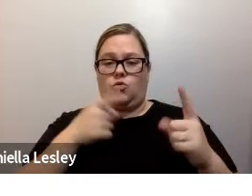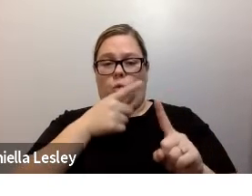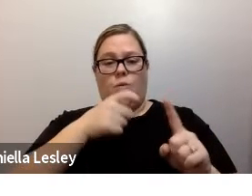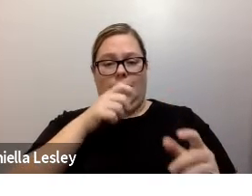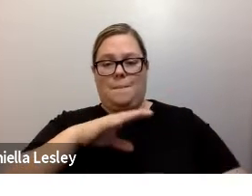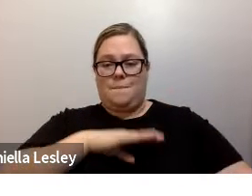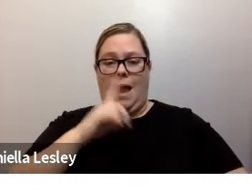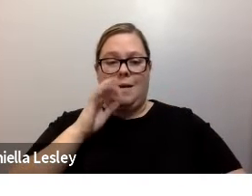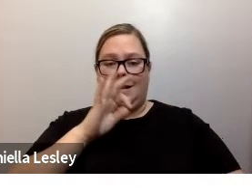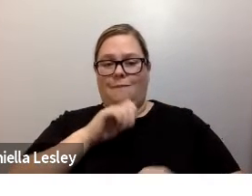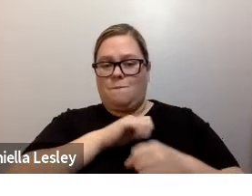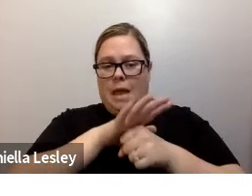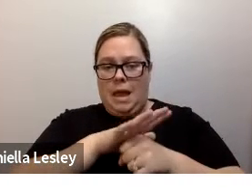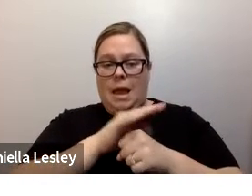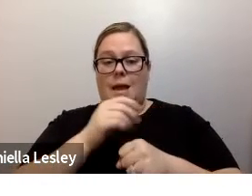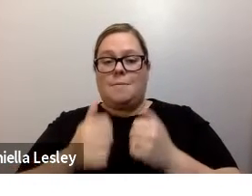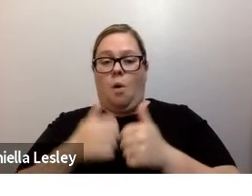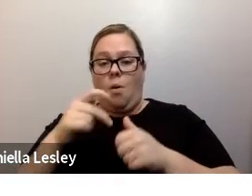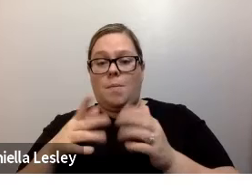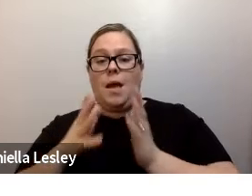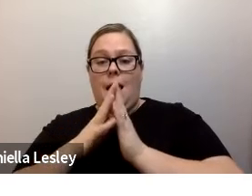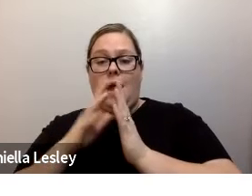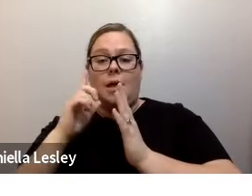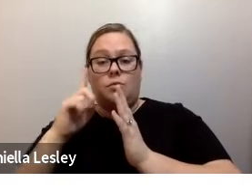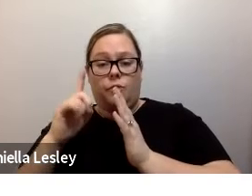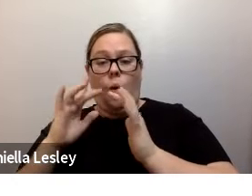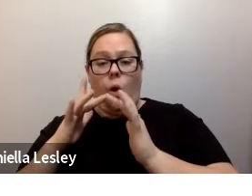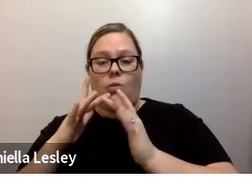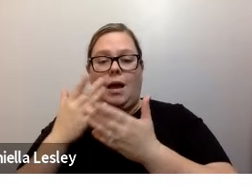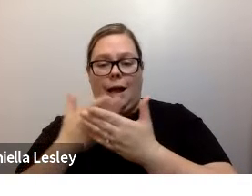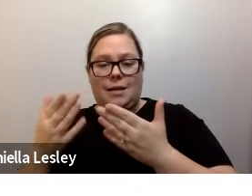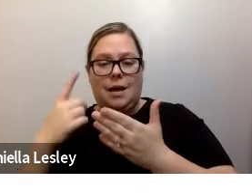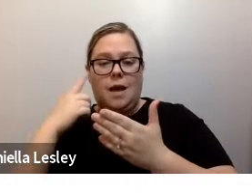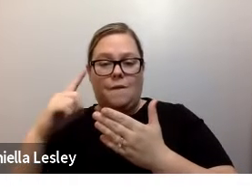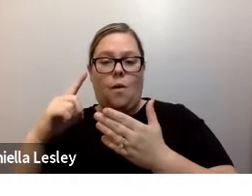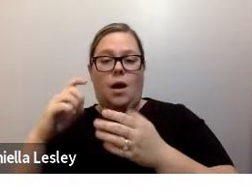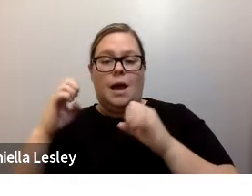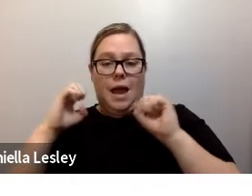asked for online content in areas of exercise, nutrition, and mindfulness.